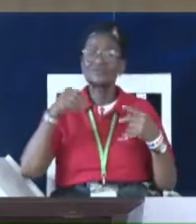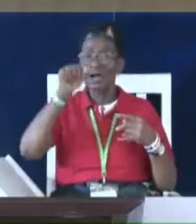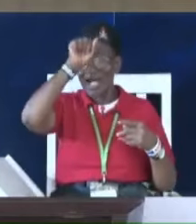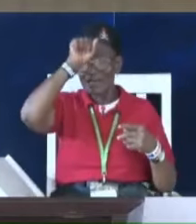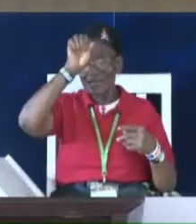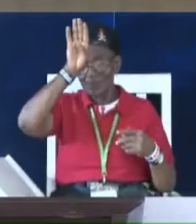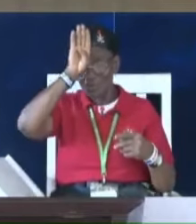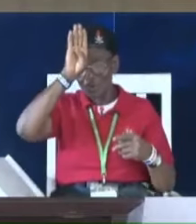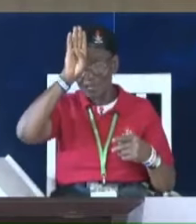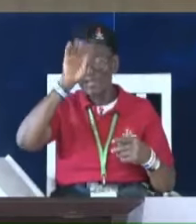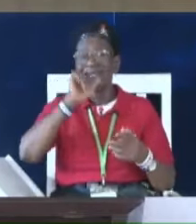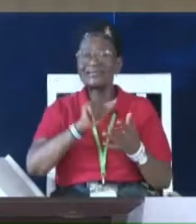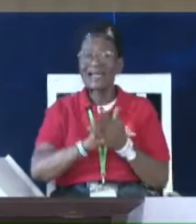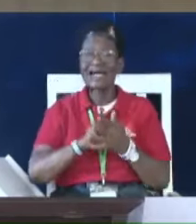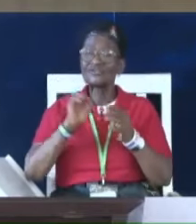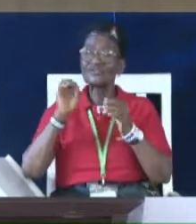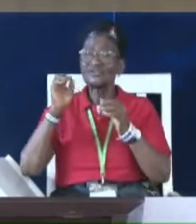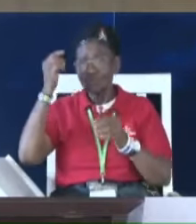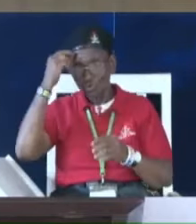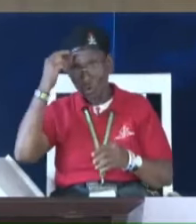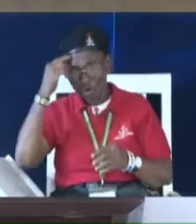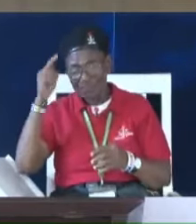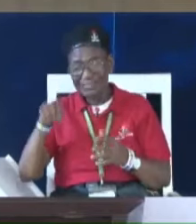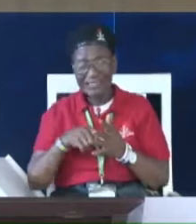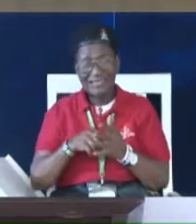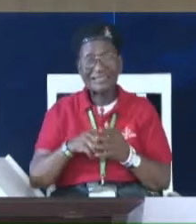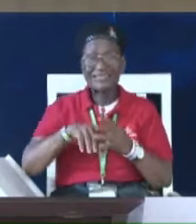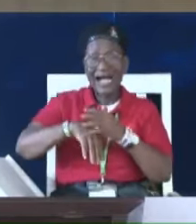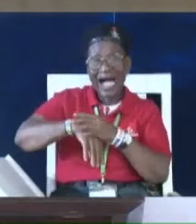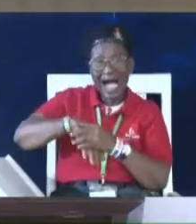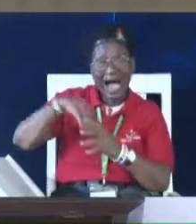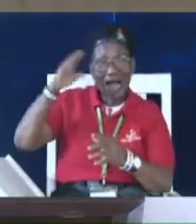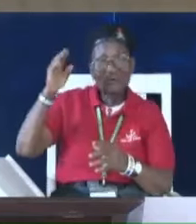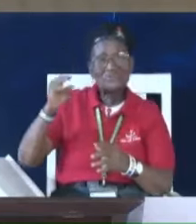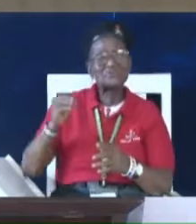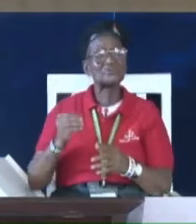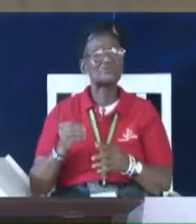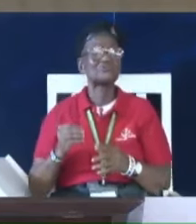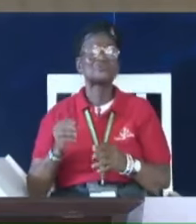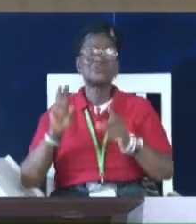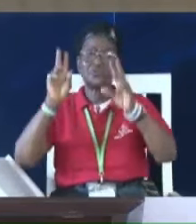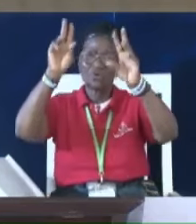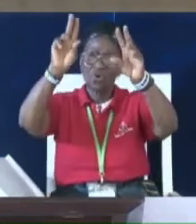thing out, who just dreamt up a topic.